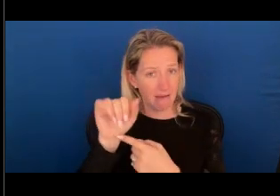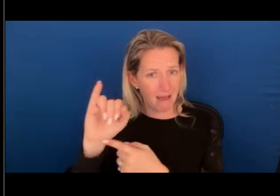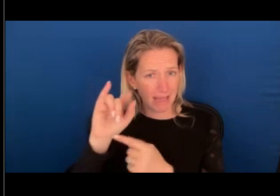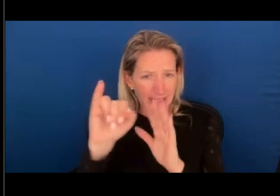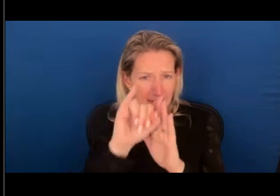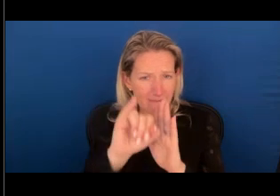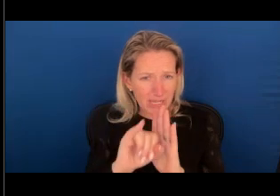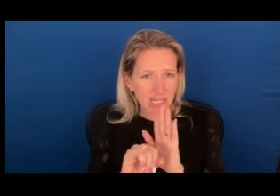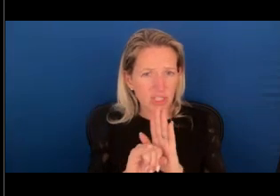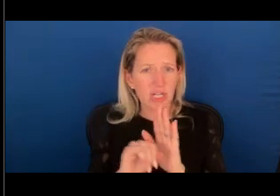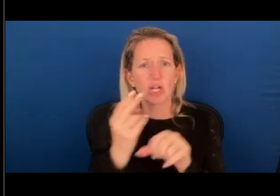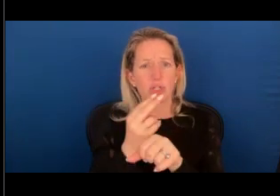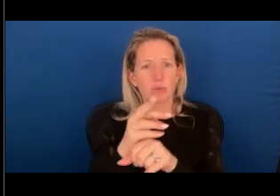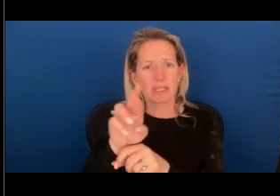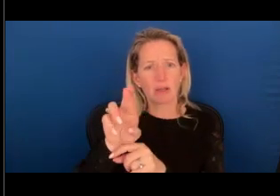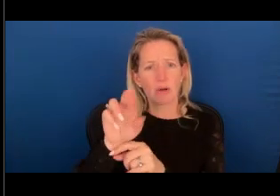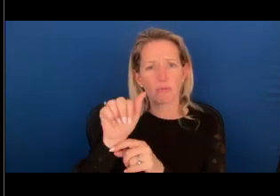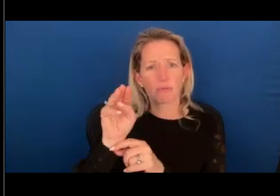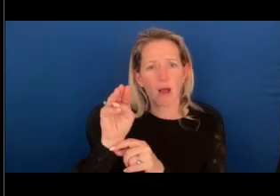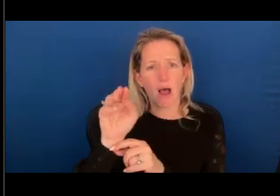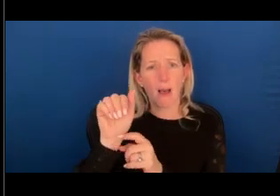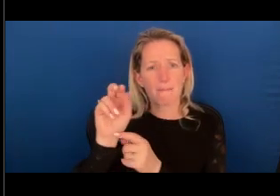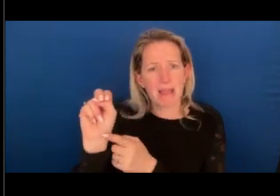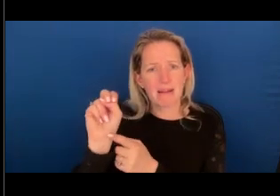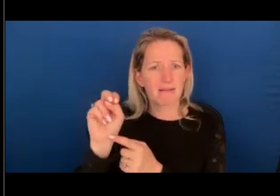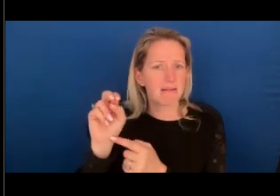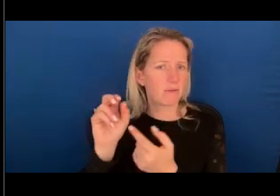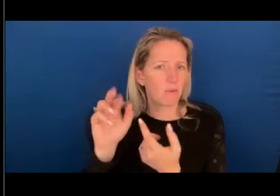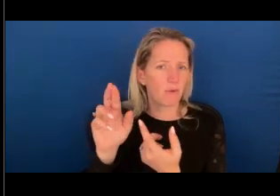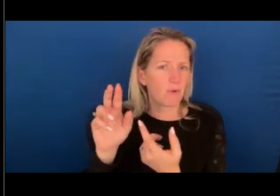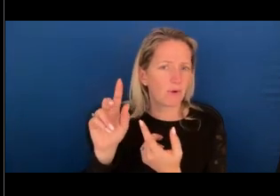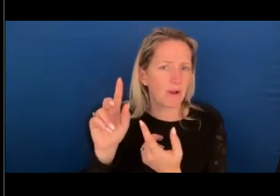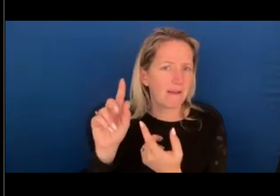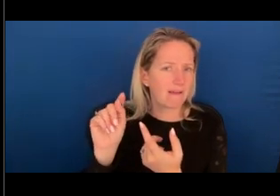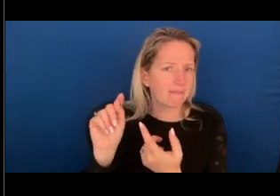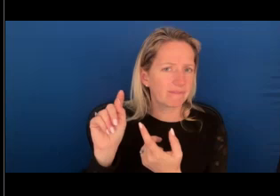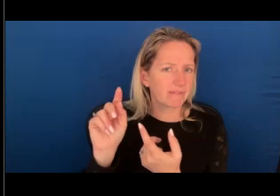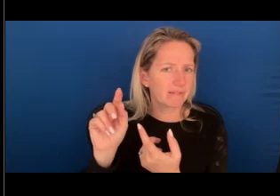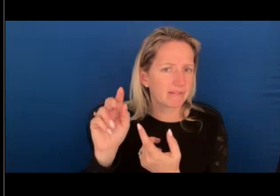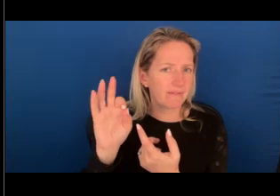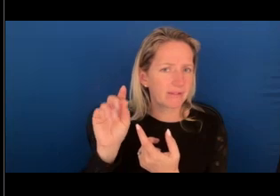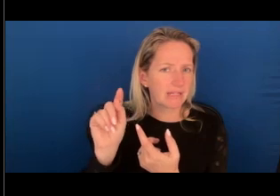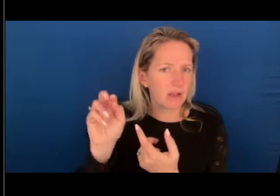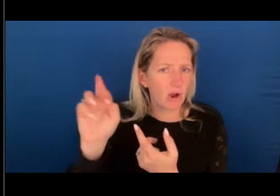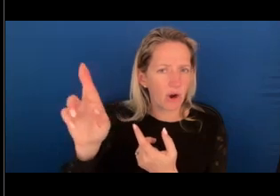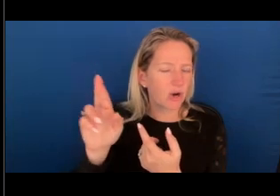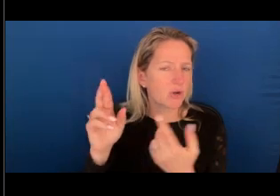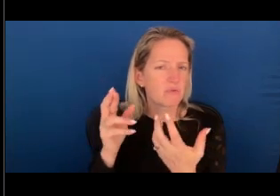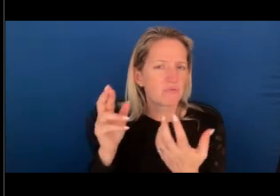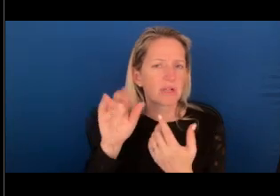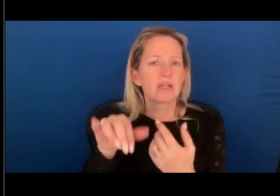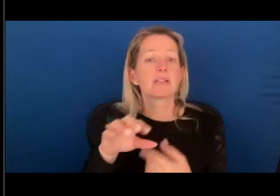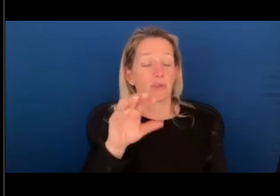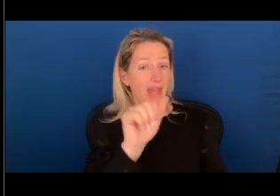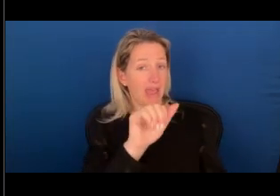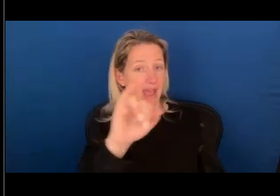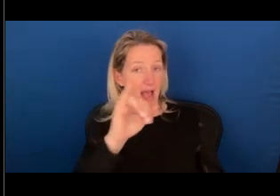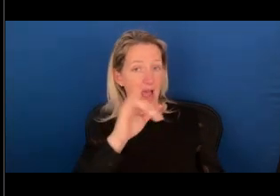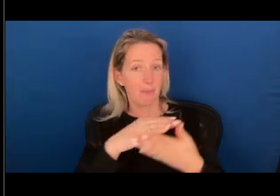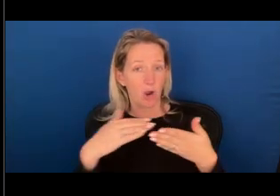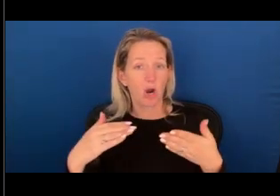the Raman or FTIR? What is the exactly? Yeah. Well, yeah. Again, thanks for the question. Well, the AI part is,